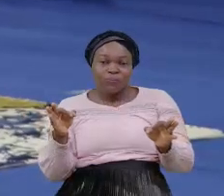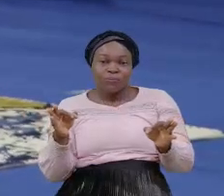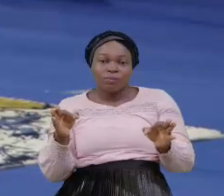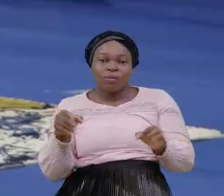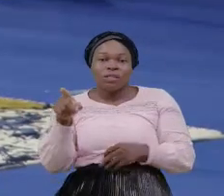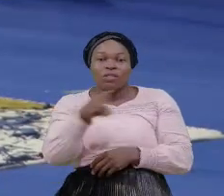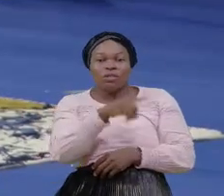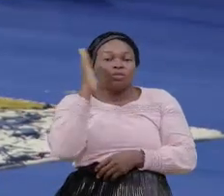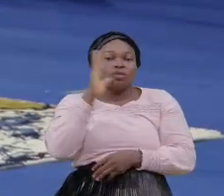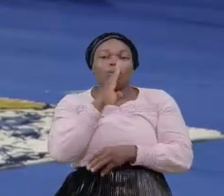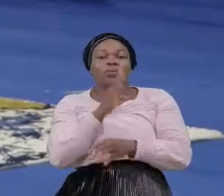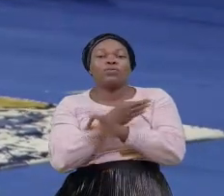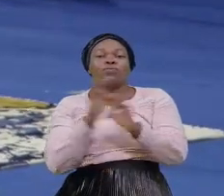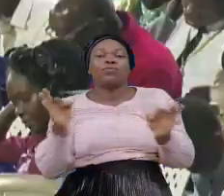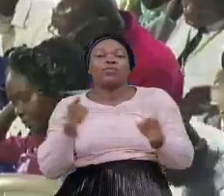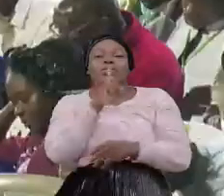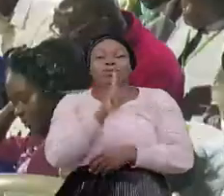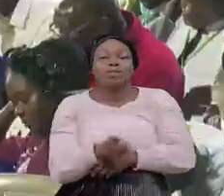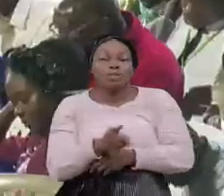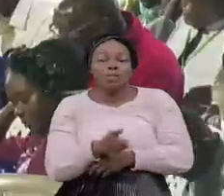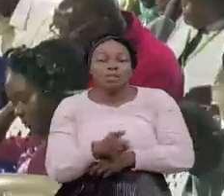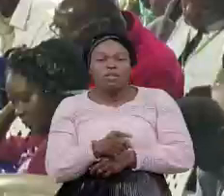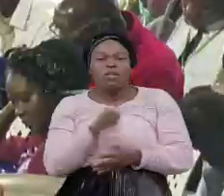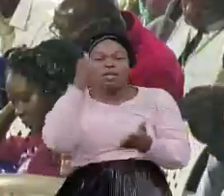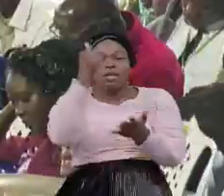free indeed. Say a good amen. Amen.